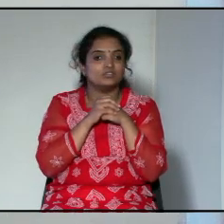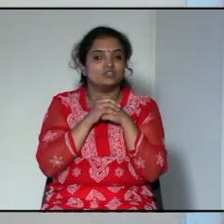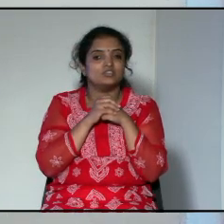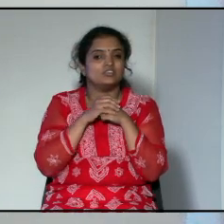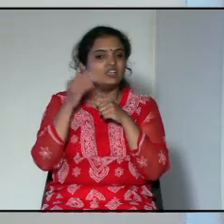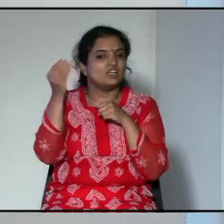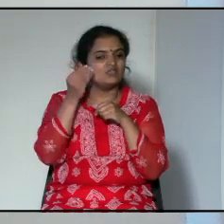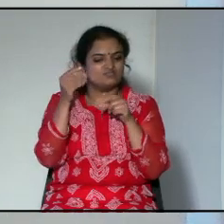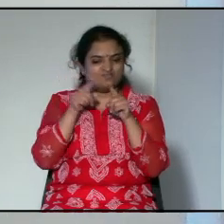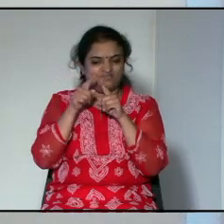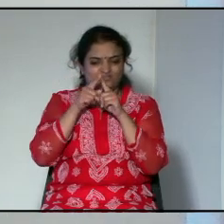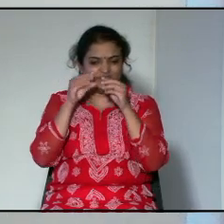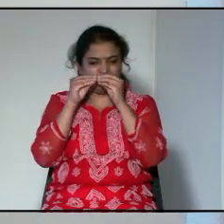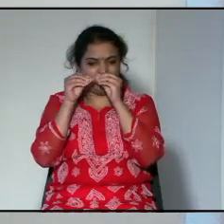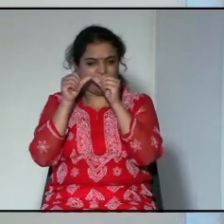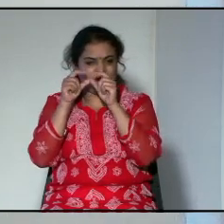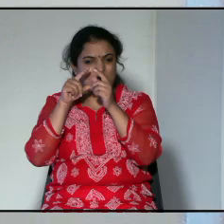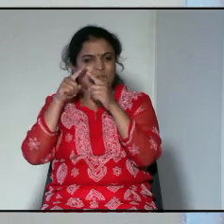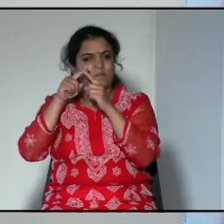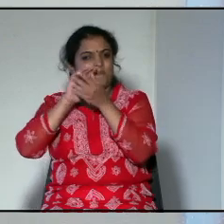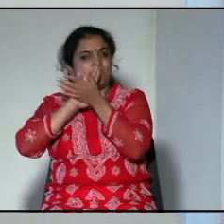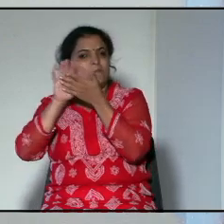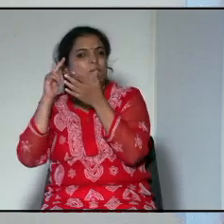Lake Town, but deep inside.